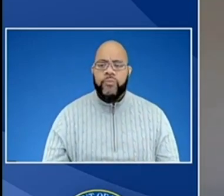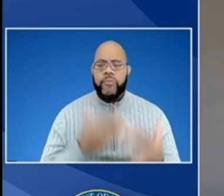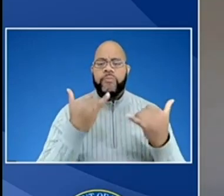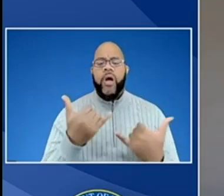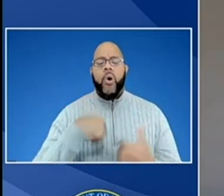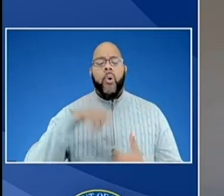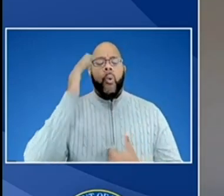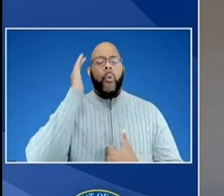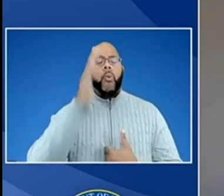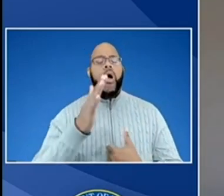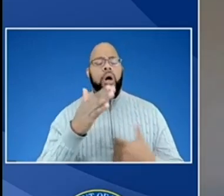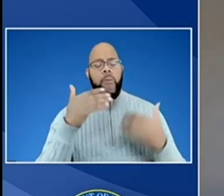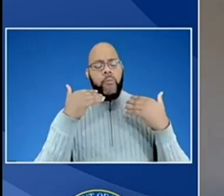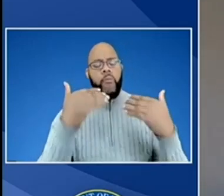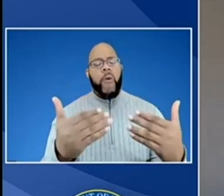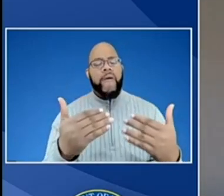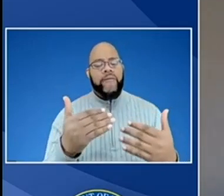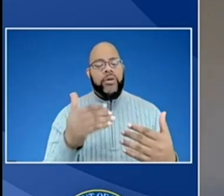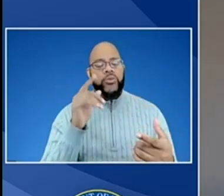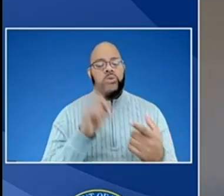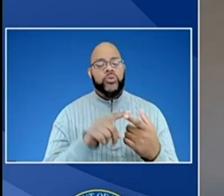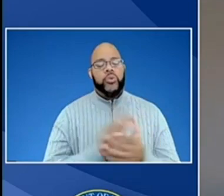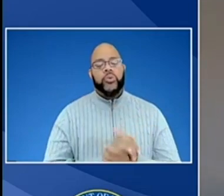we're gonna move into the